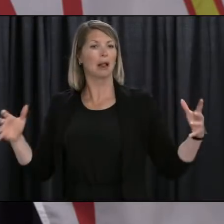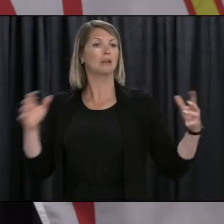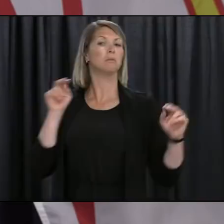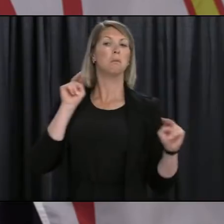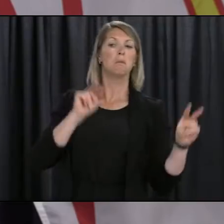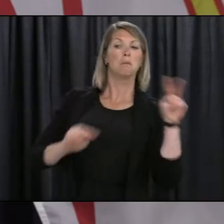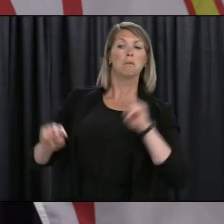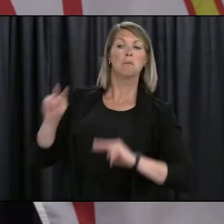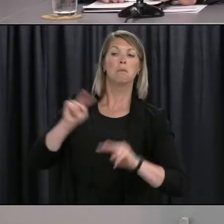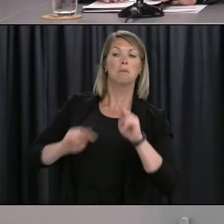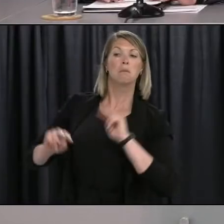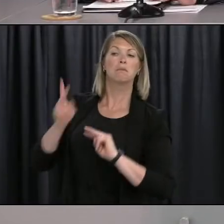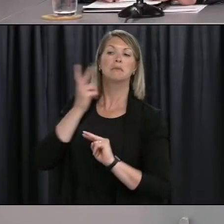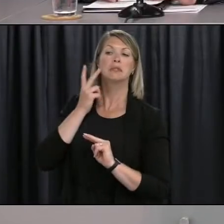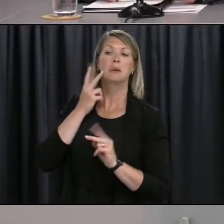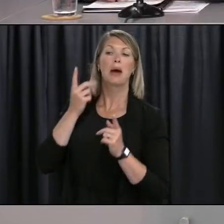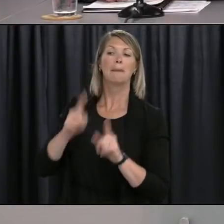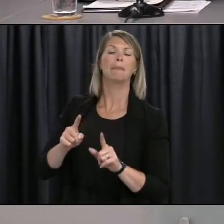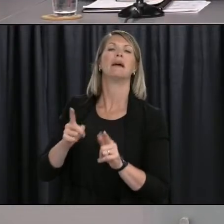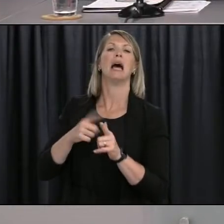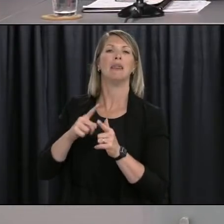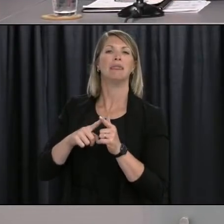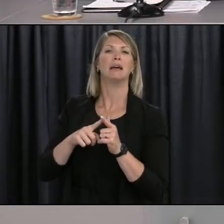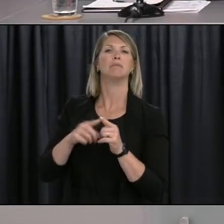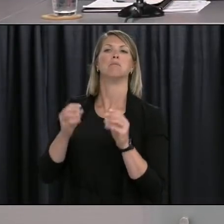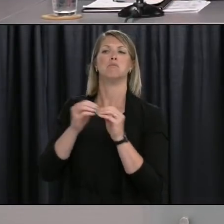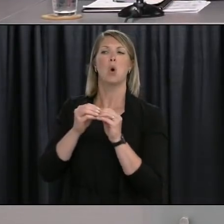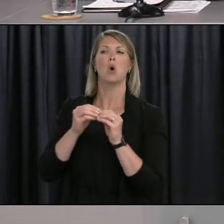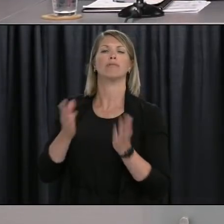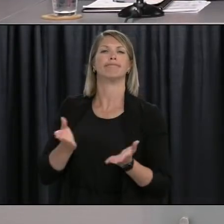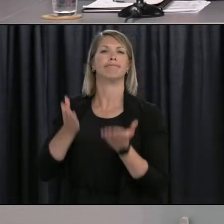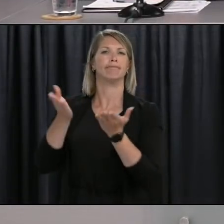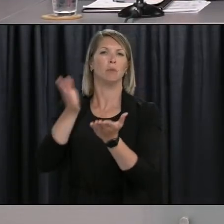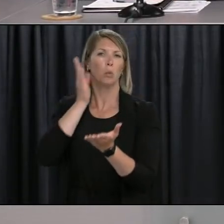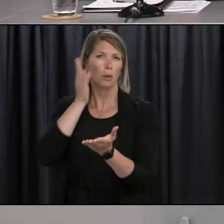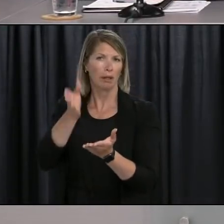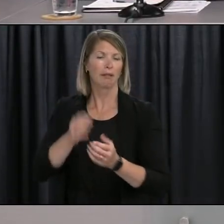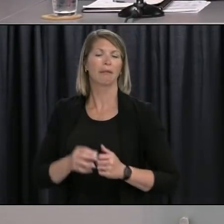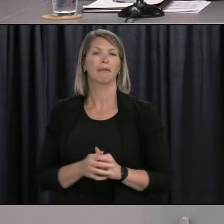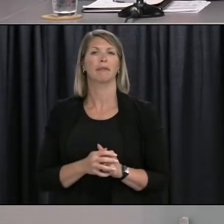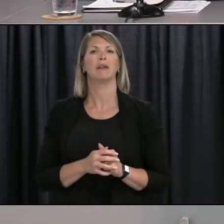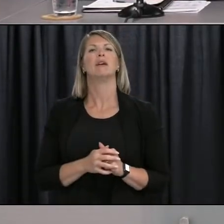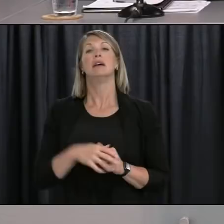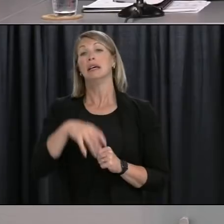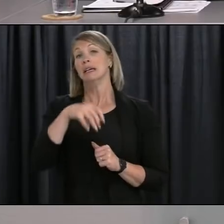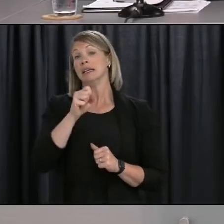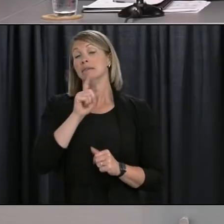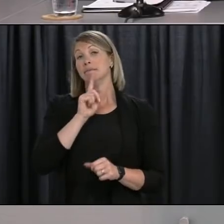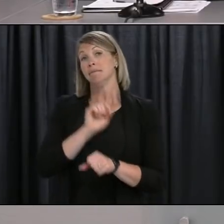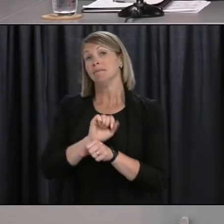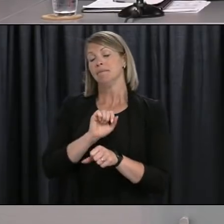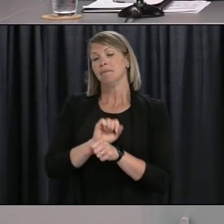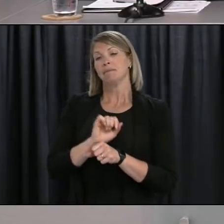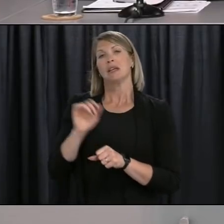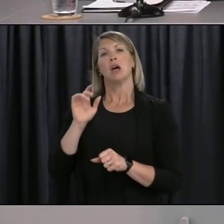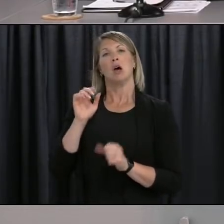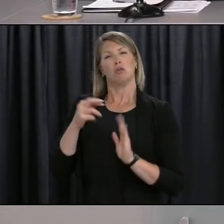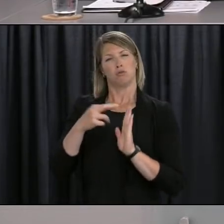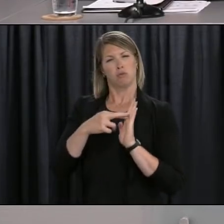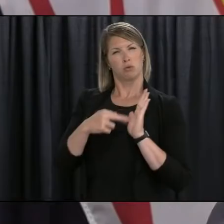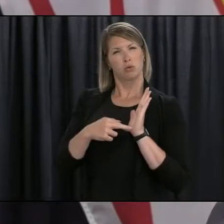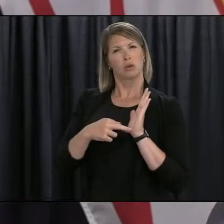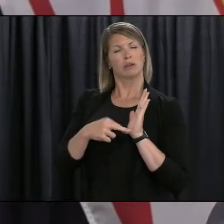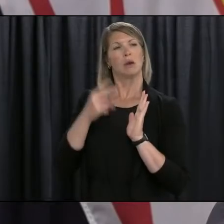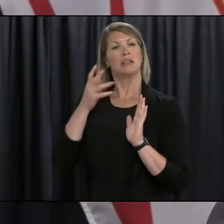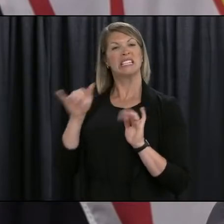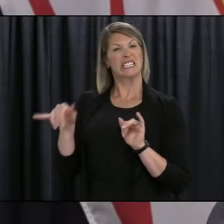forward. Yeah, I think what you're seeing within the restrictions that's been put in place is very similar to what you would see in other provinces as well.